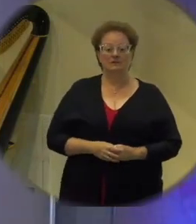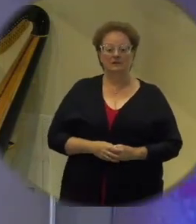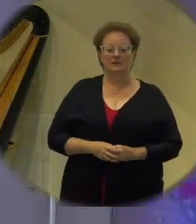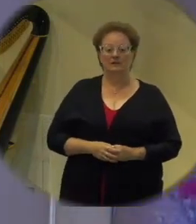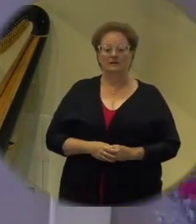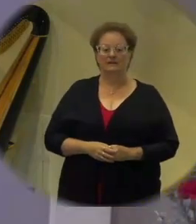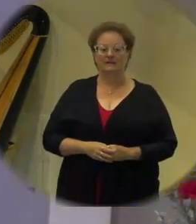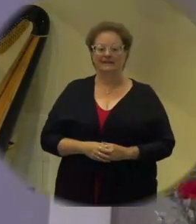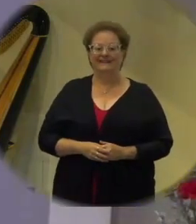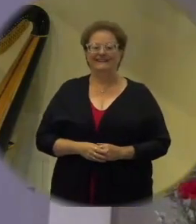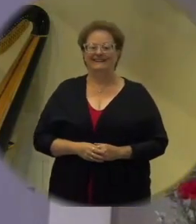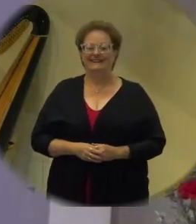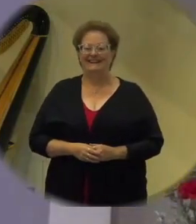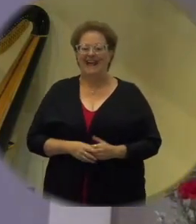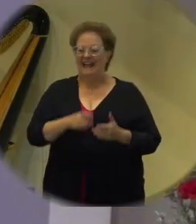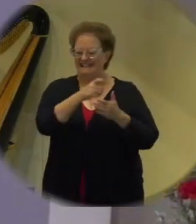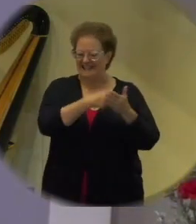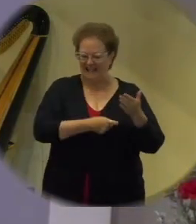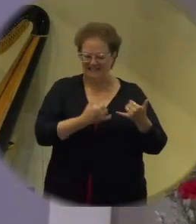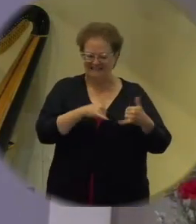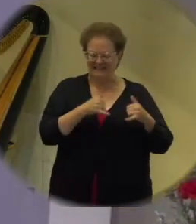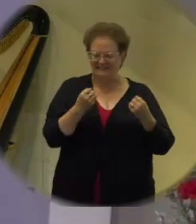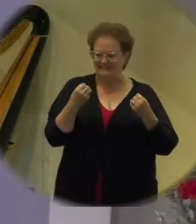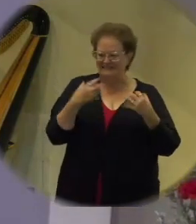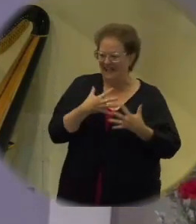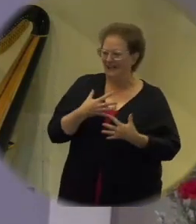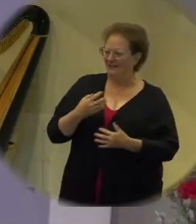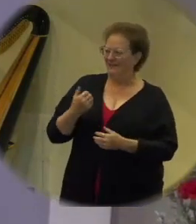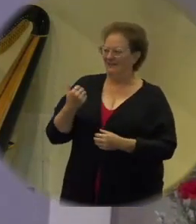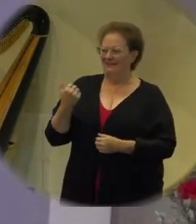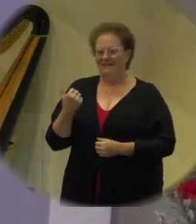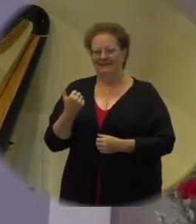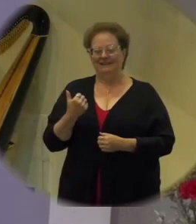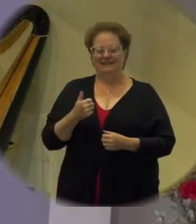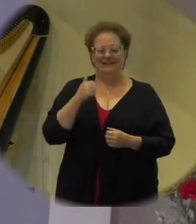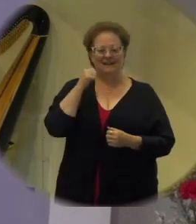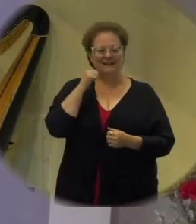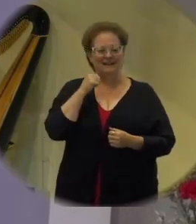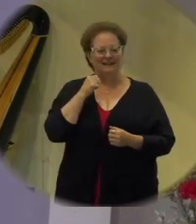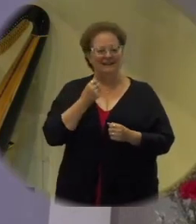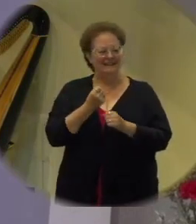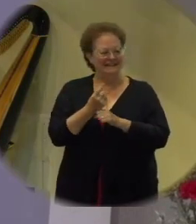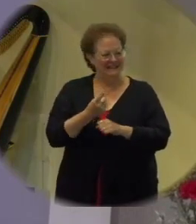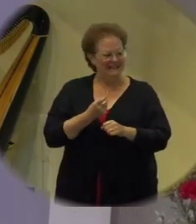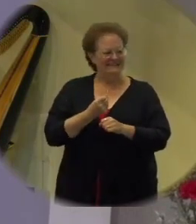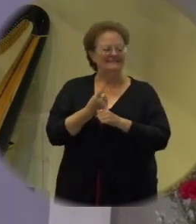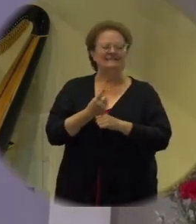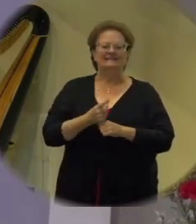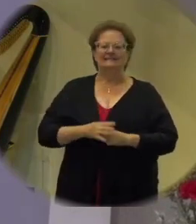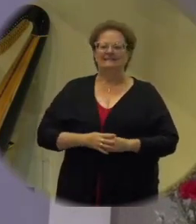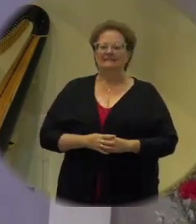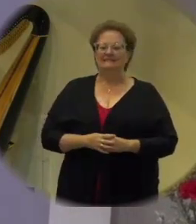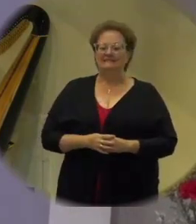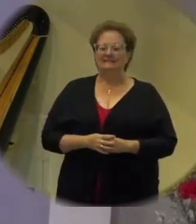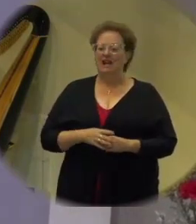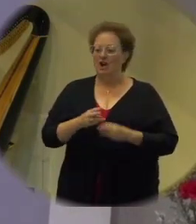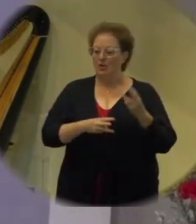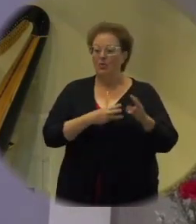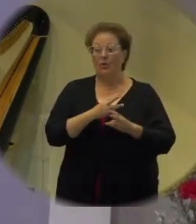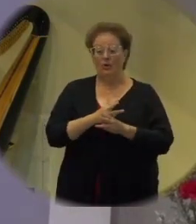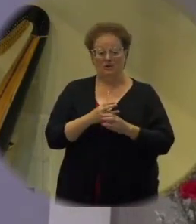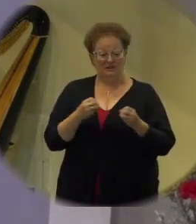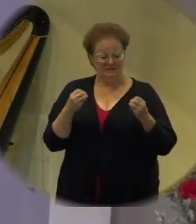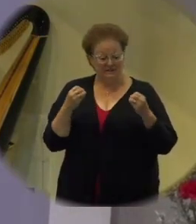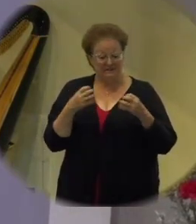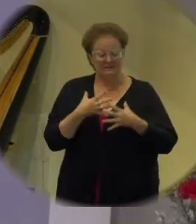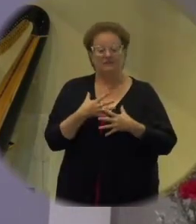15th still scares the daylights out of me, you know? Every year it's like, I got to make sure, you know? So the world can get a scary place, and then if you